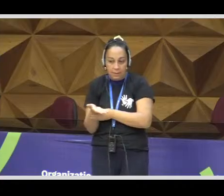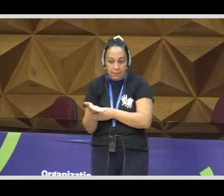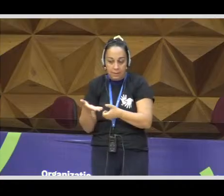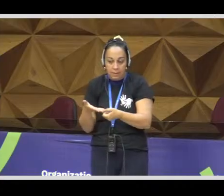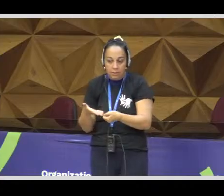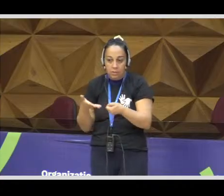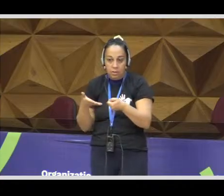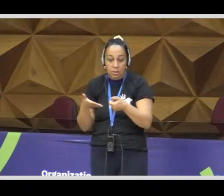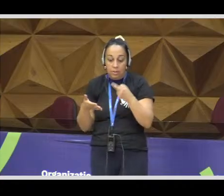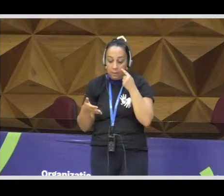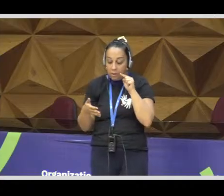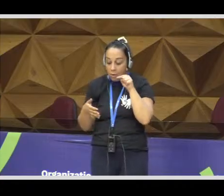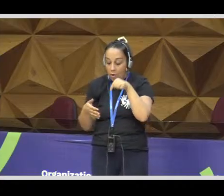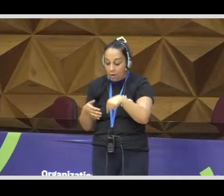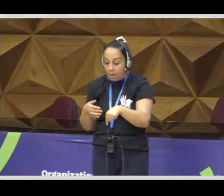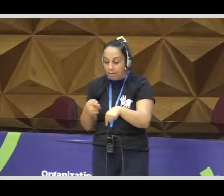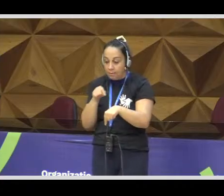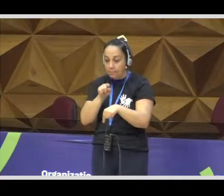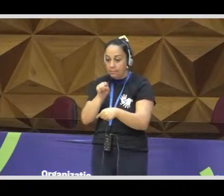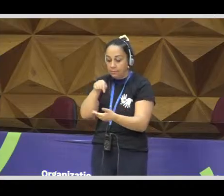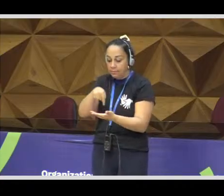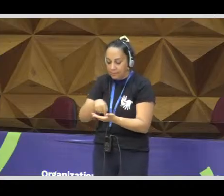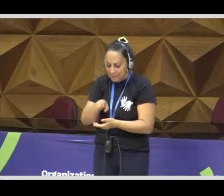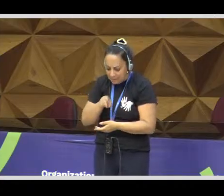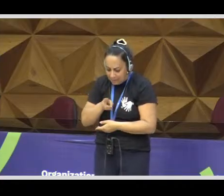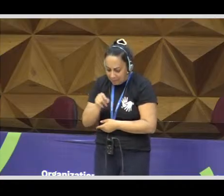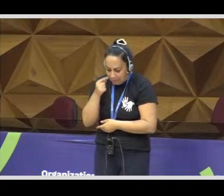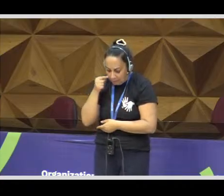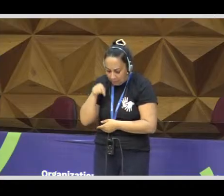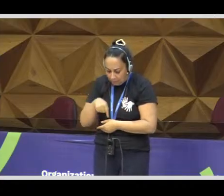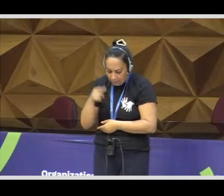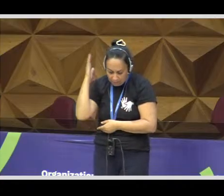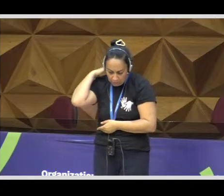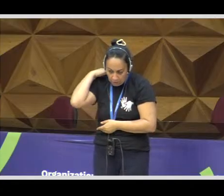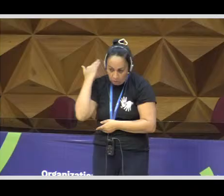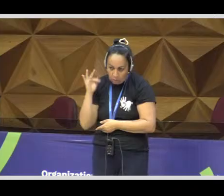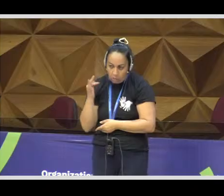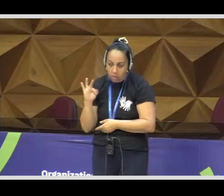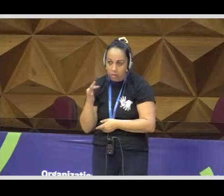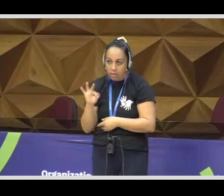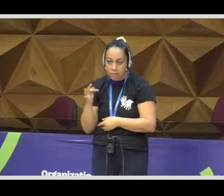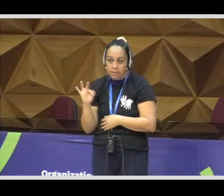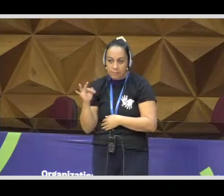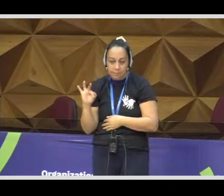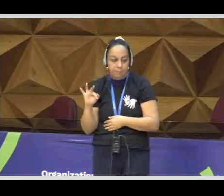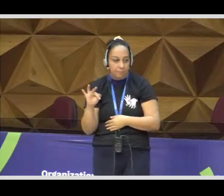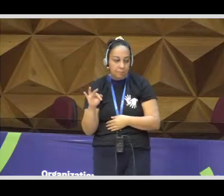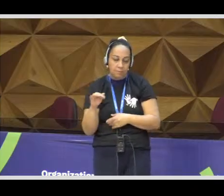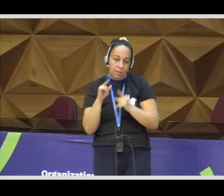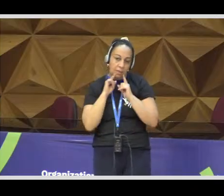after a period of time, people's necks were hurting and they were complaining about neck strain.